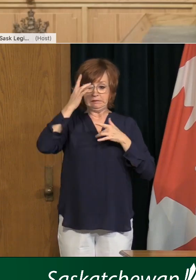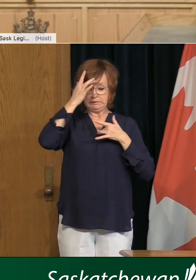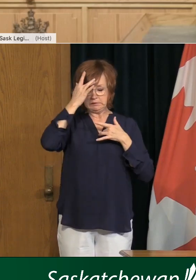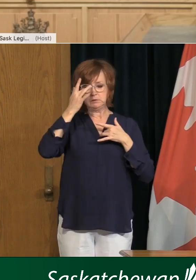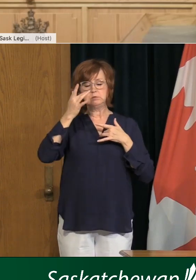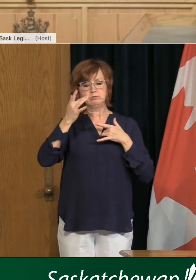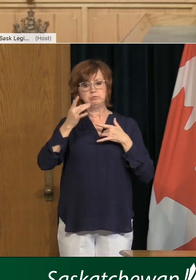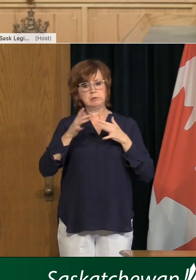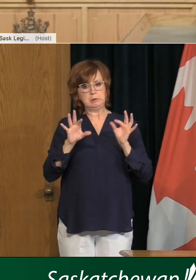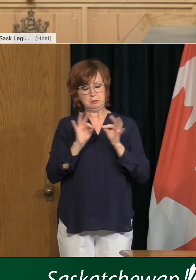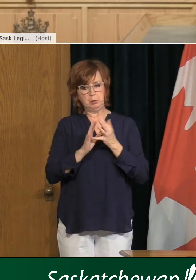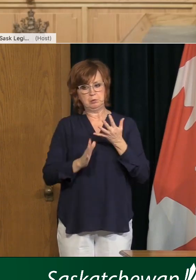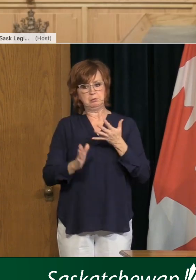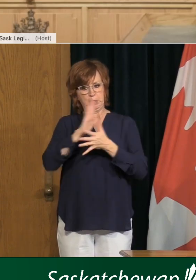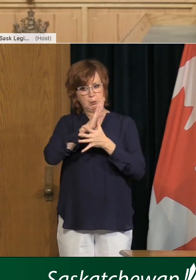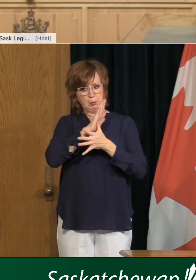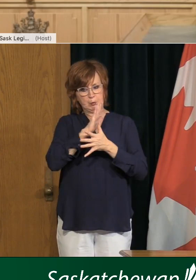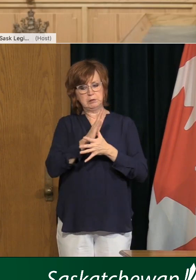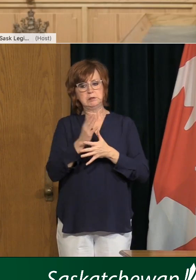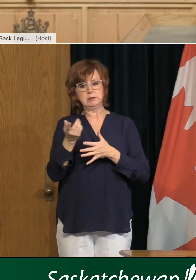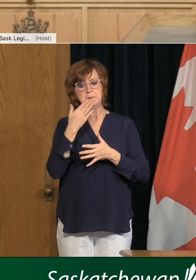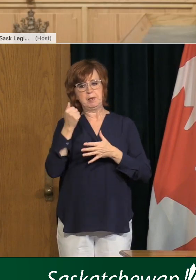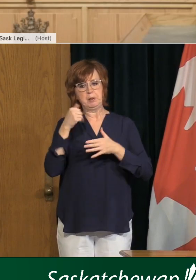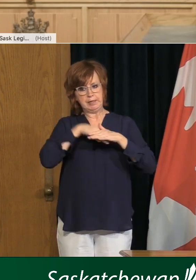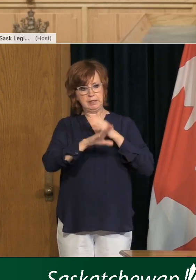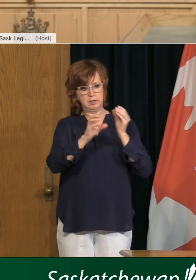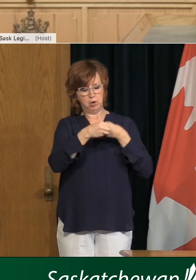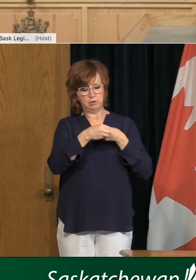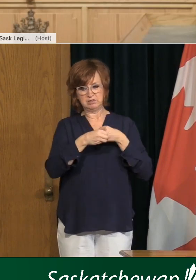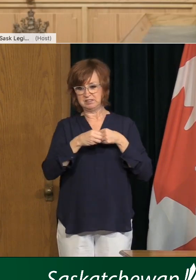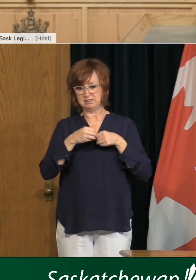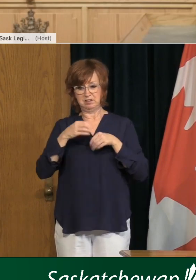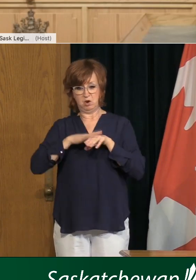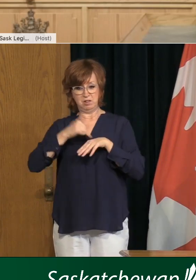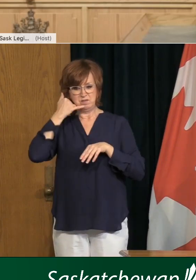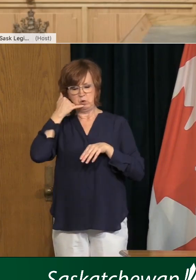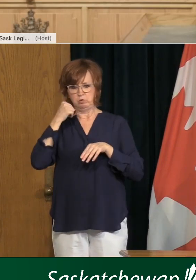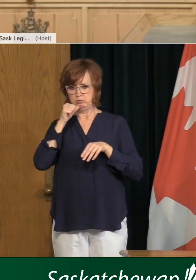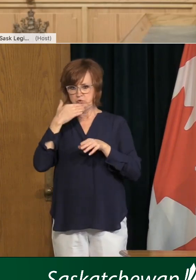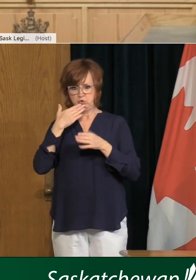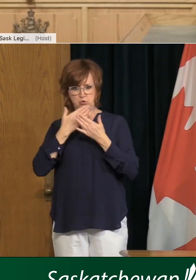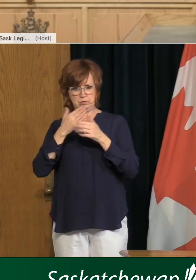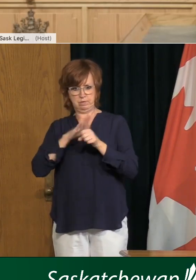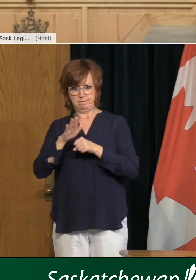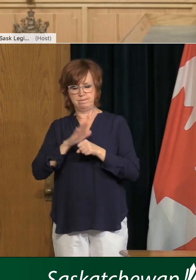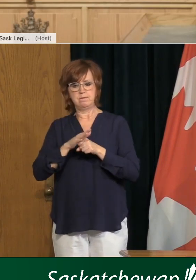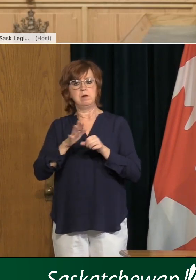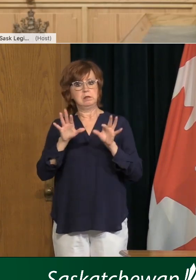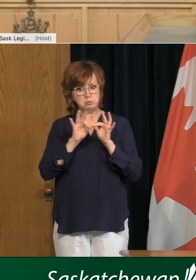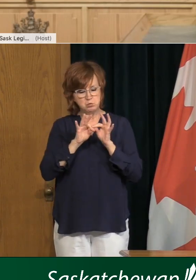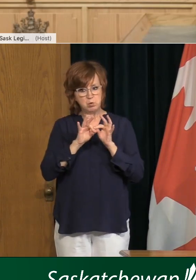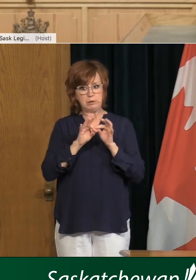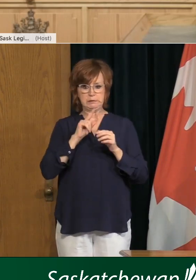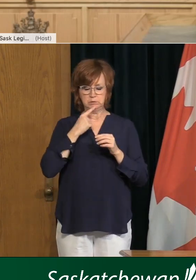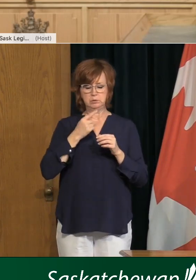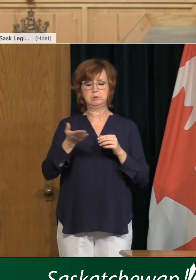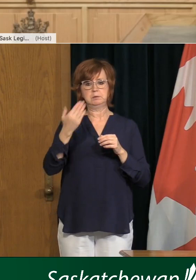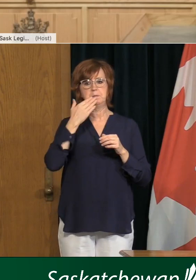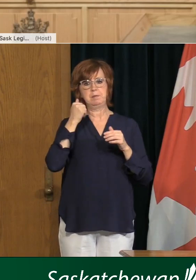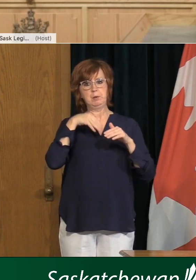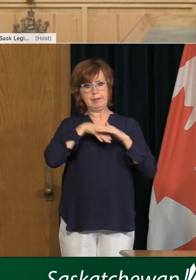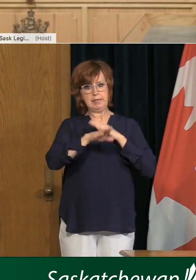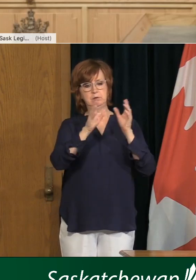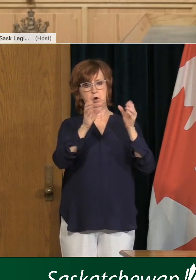because it's clear that not providing the services that those people need, which are non-COVID related,